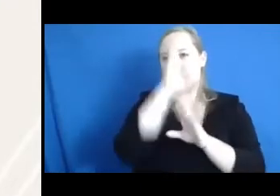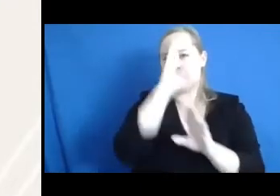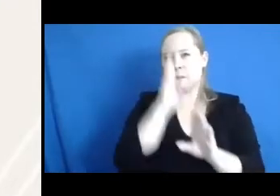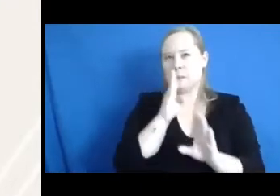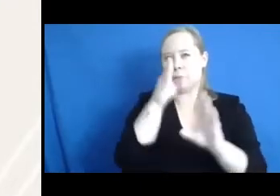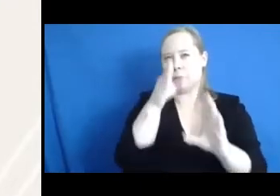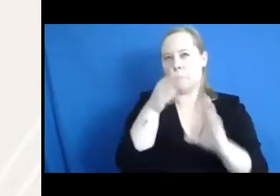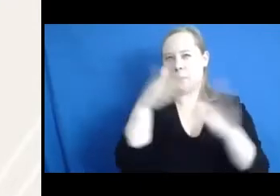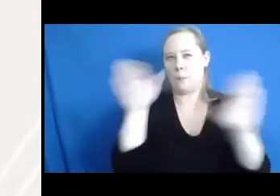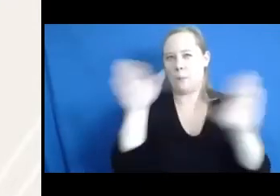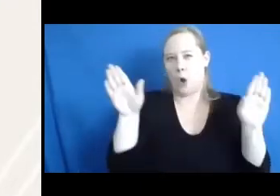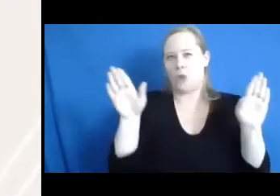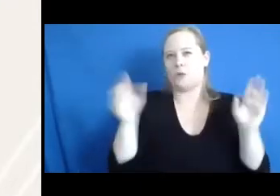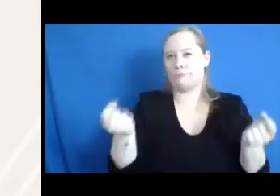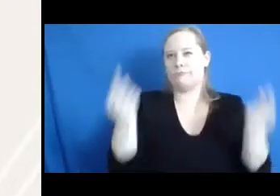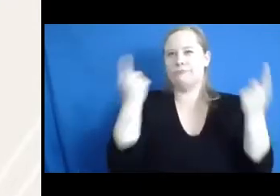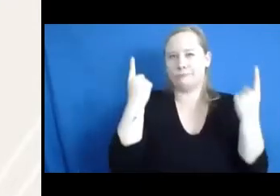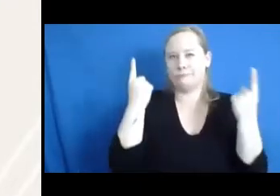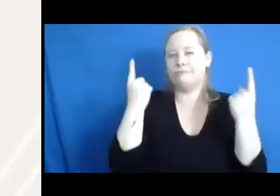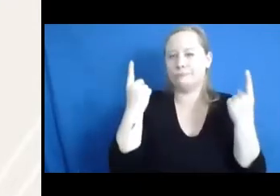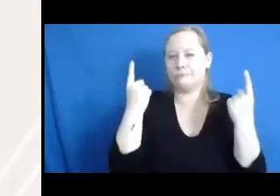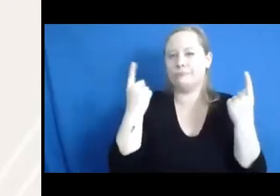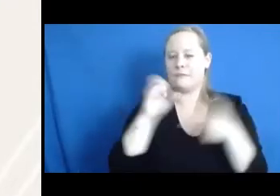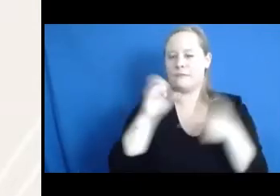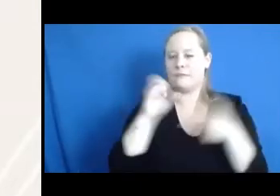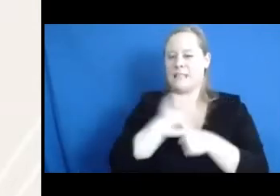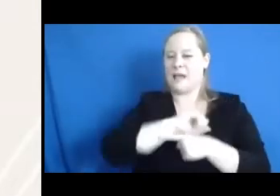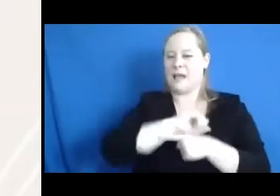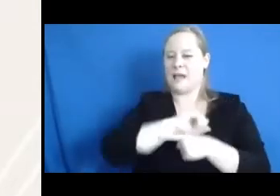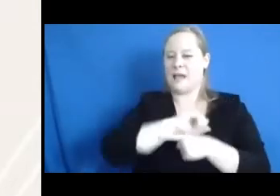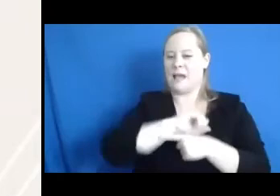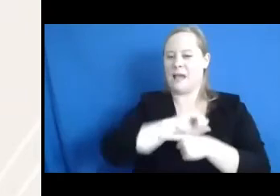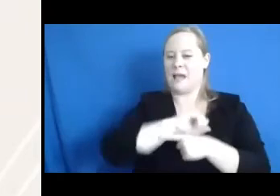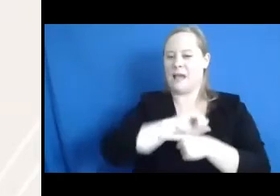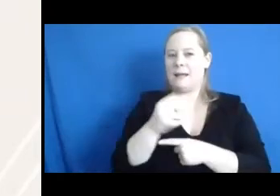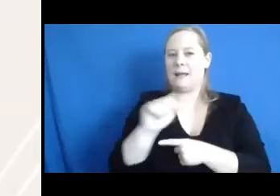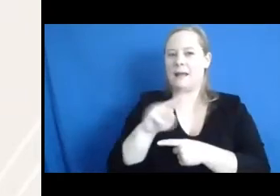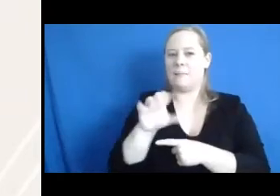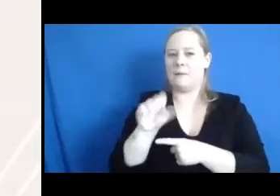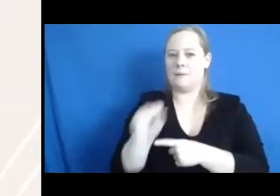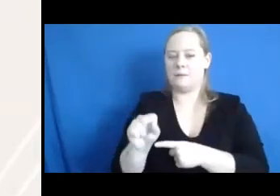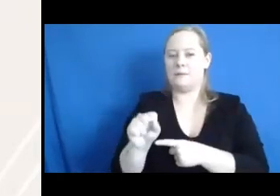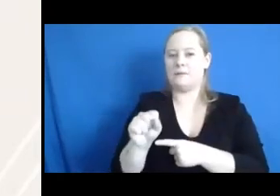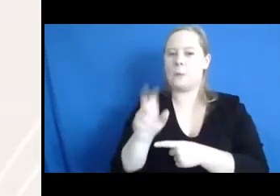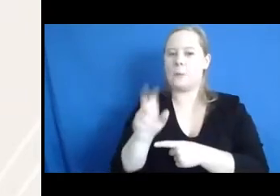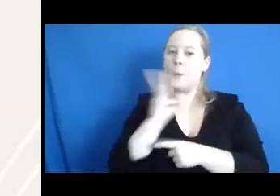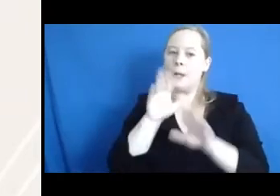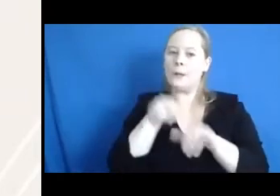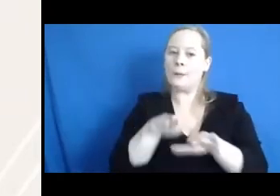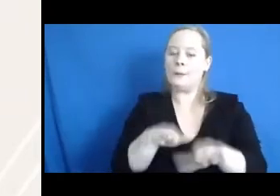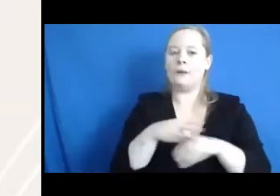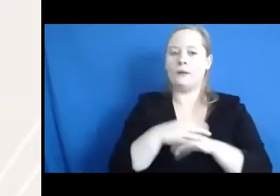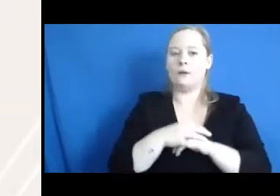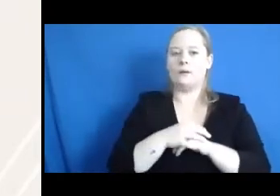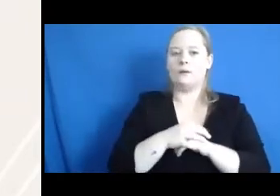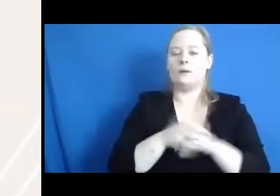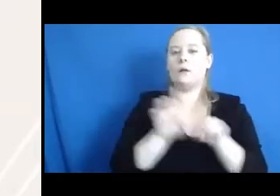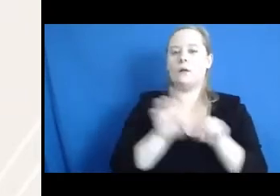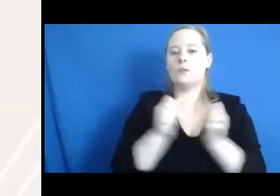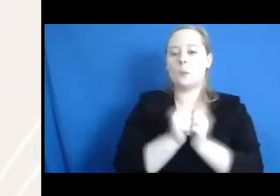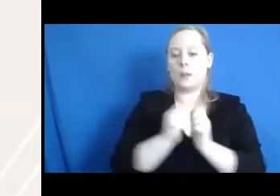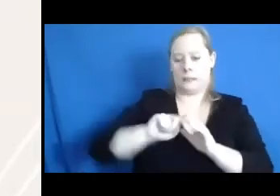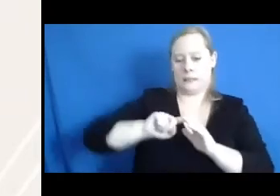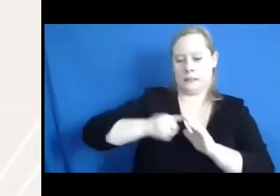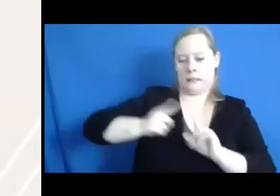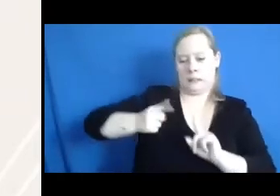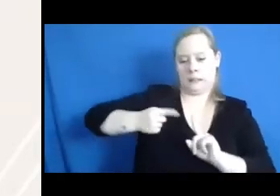broader understanding of the San Juan and Animas watersheds, and also with this source tracking project that we're going to